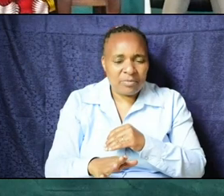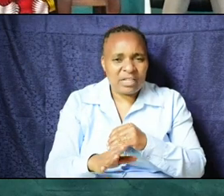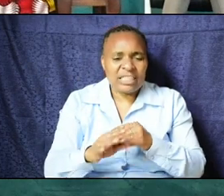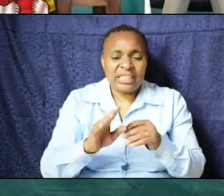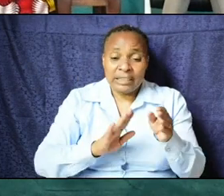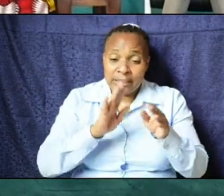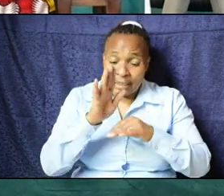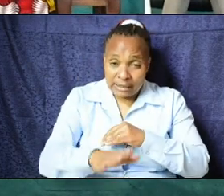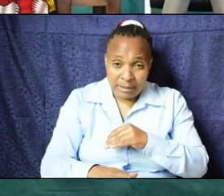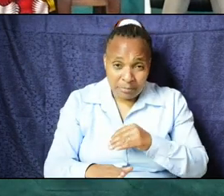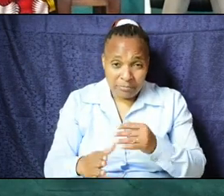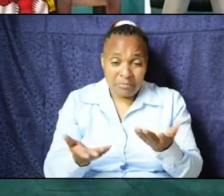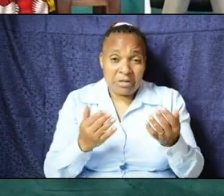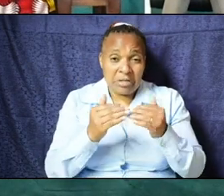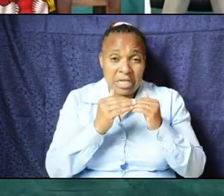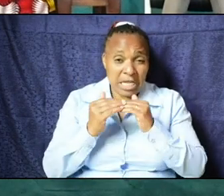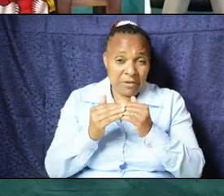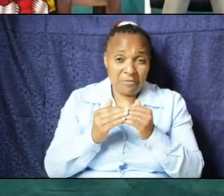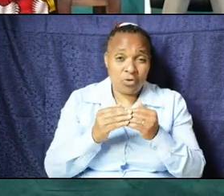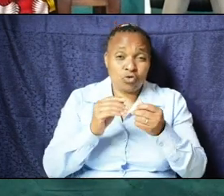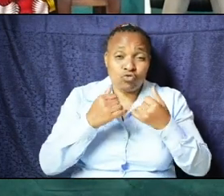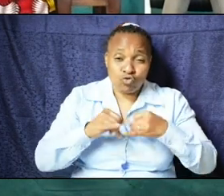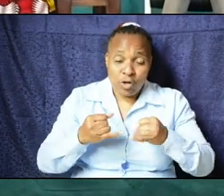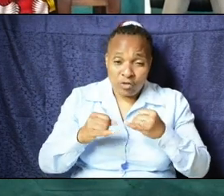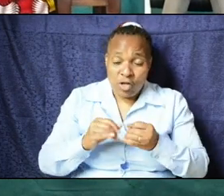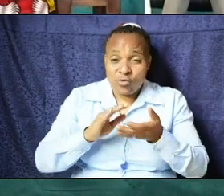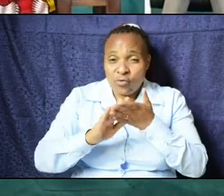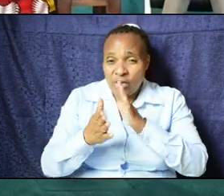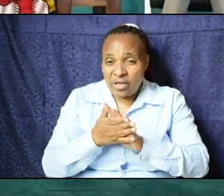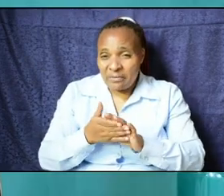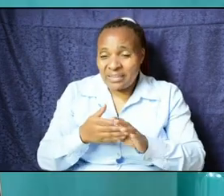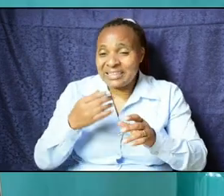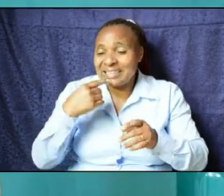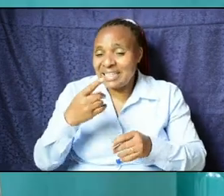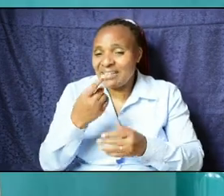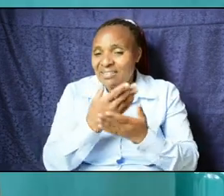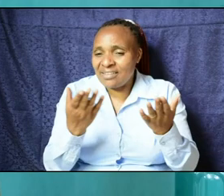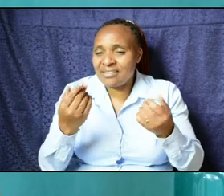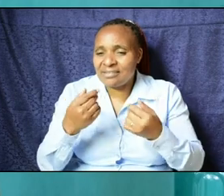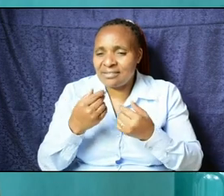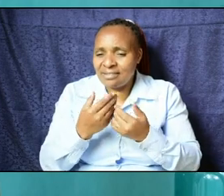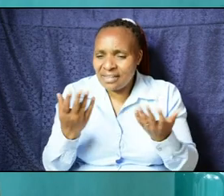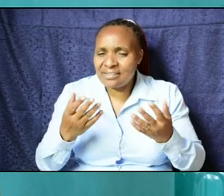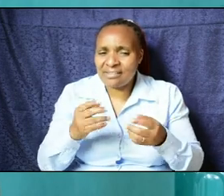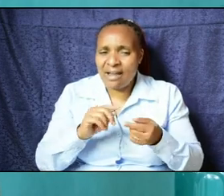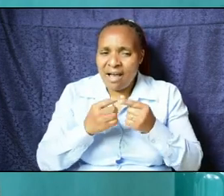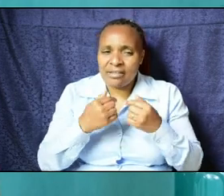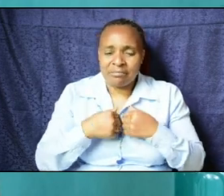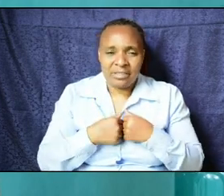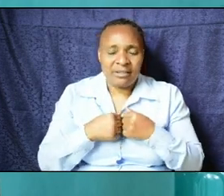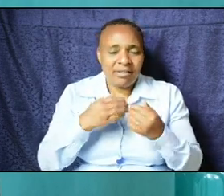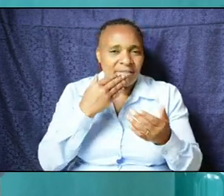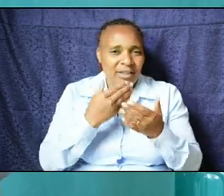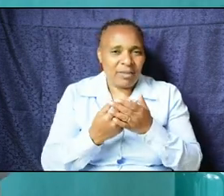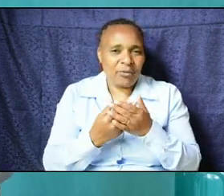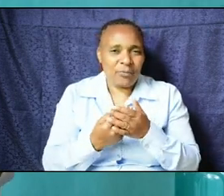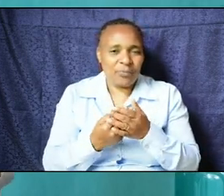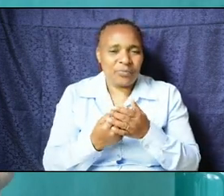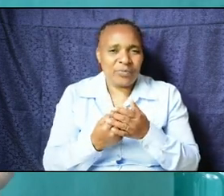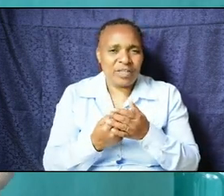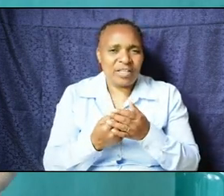the step, they'll never learn that you're trying to forgive them or you're trying to tell them that this thing hurts me. Thanks for that, Salman.